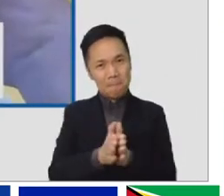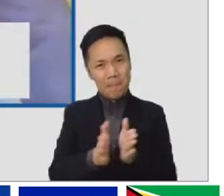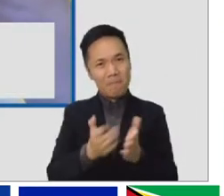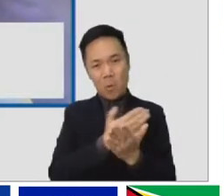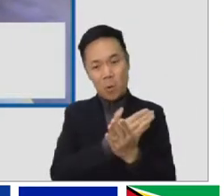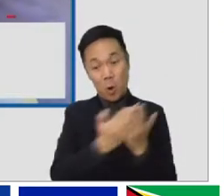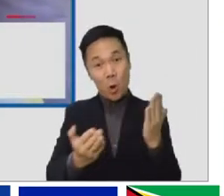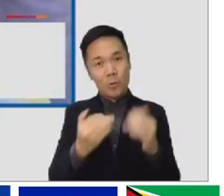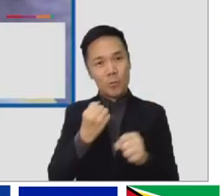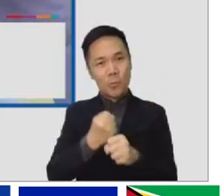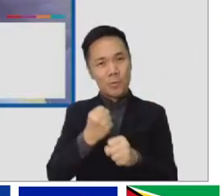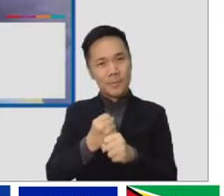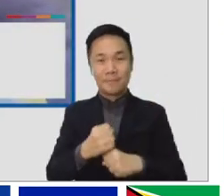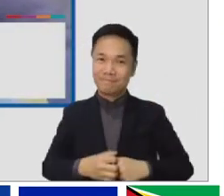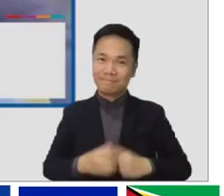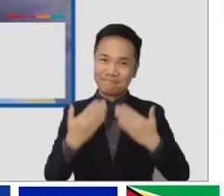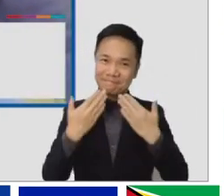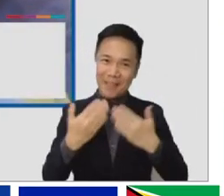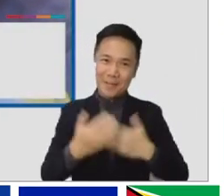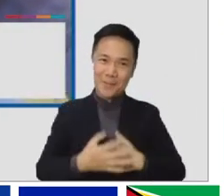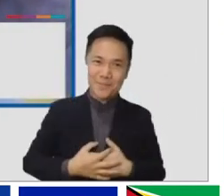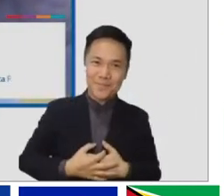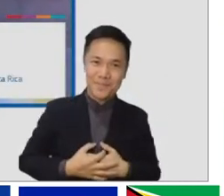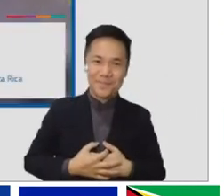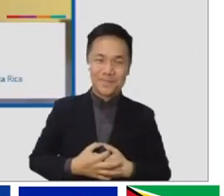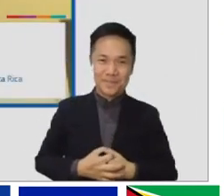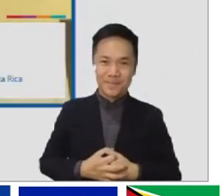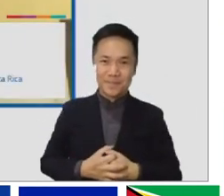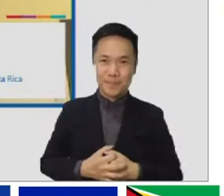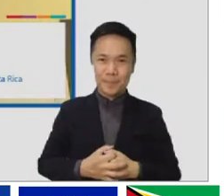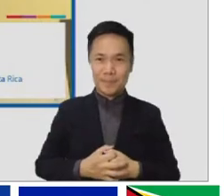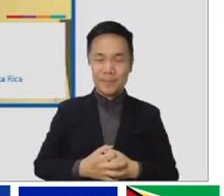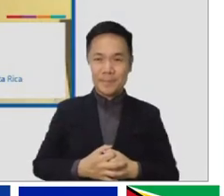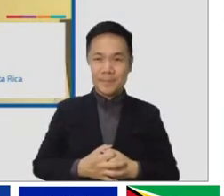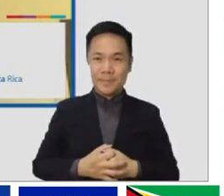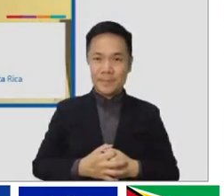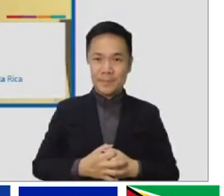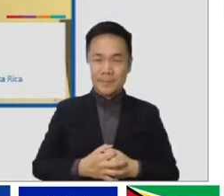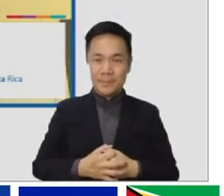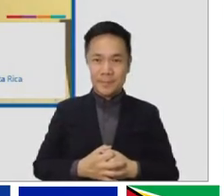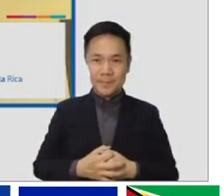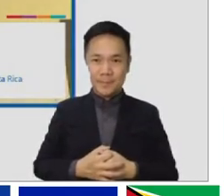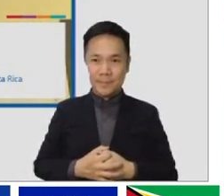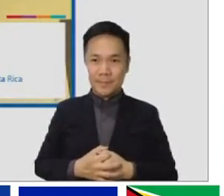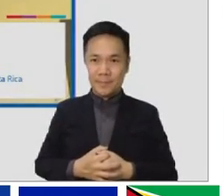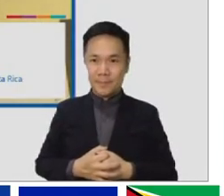much, Claudia. And I do apologize for 7 minutes,